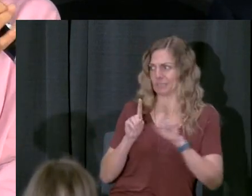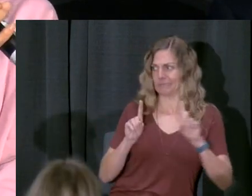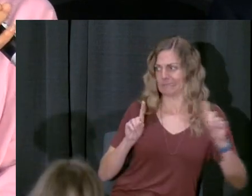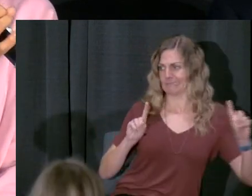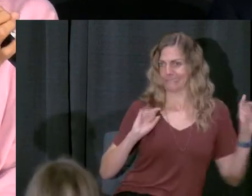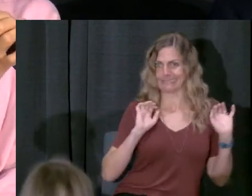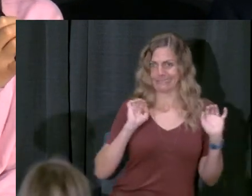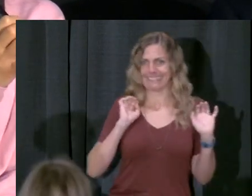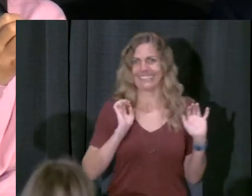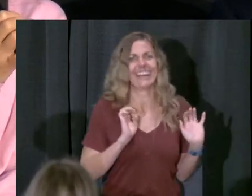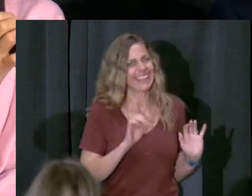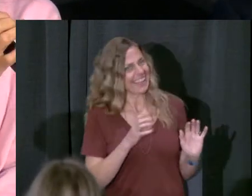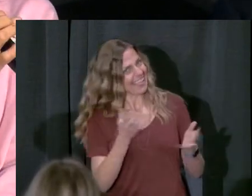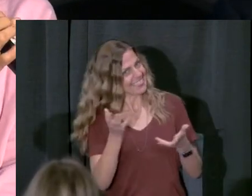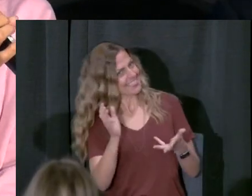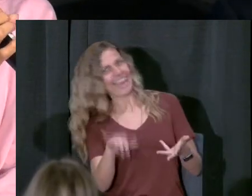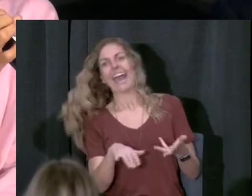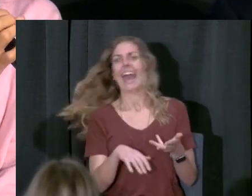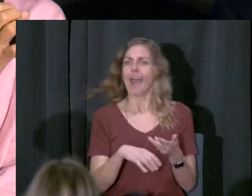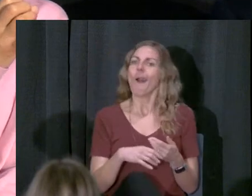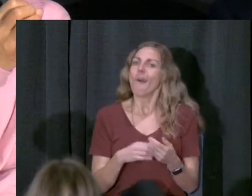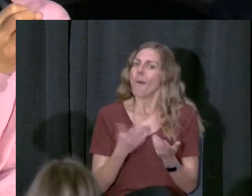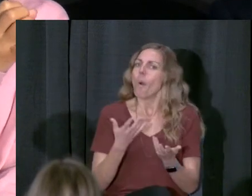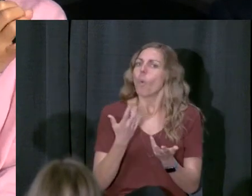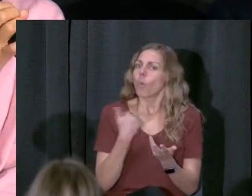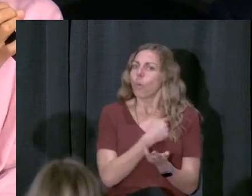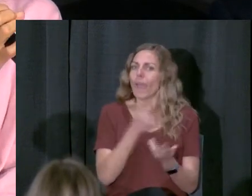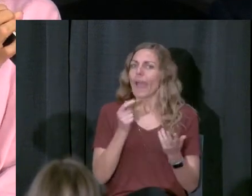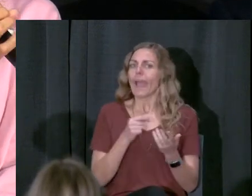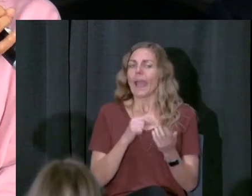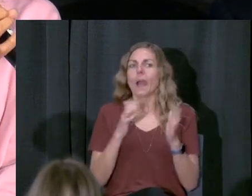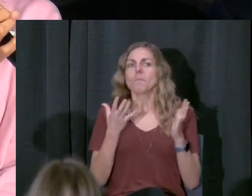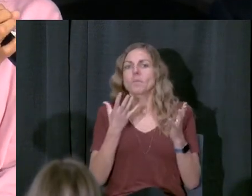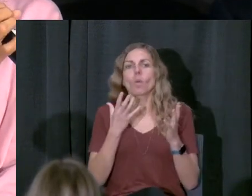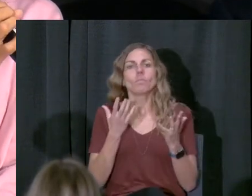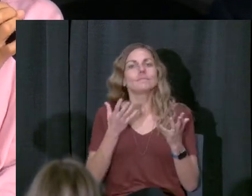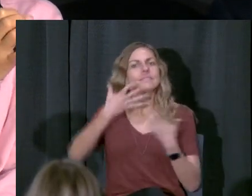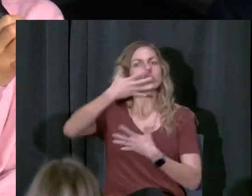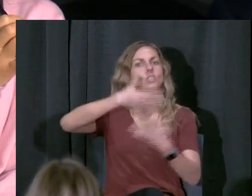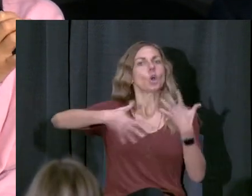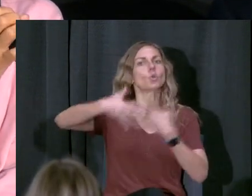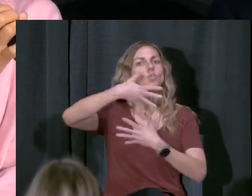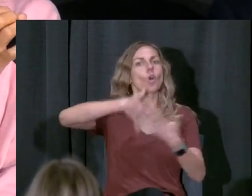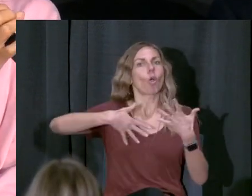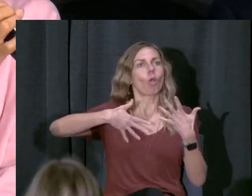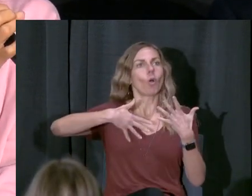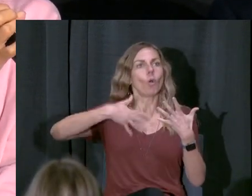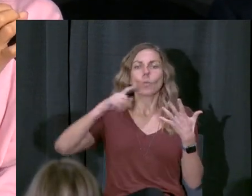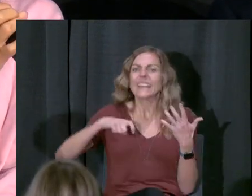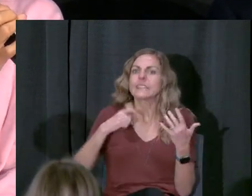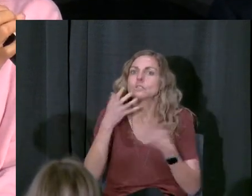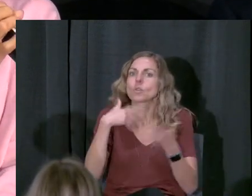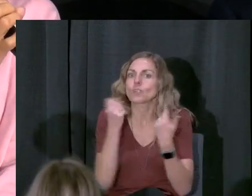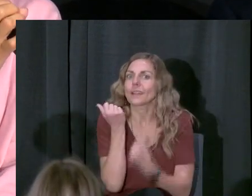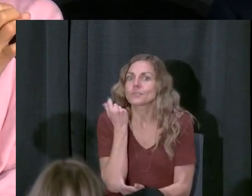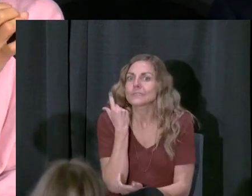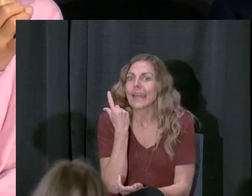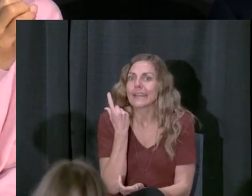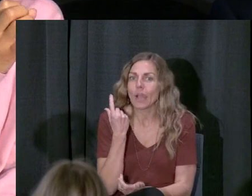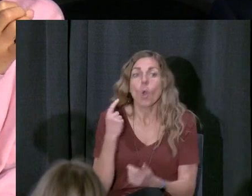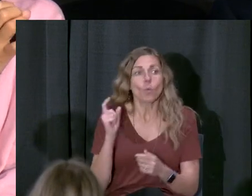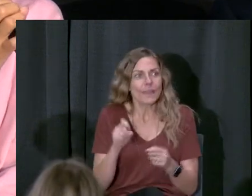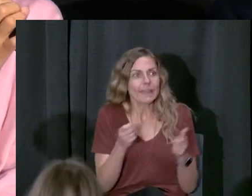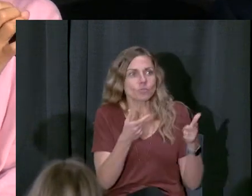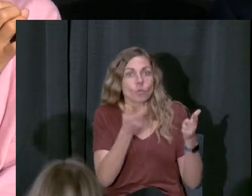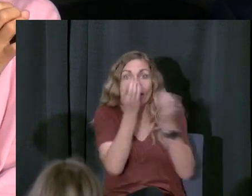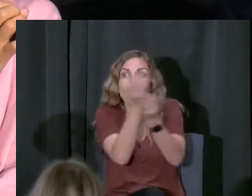that is not what we expect. So we really need social understanding. People, we need to let